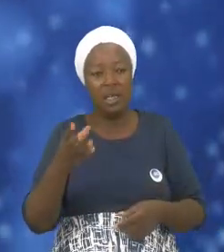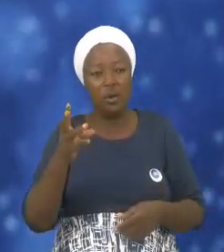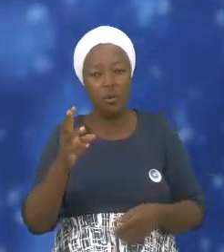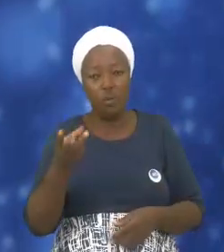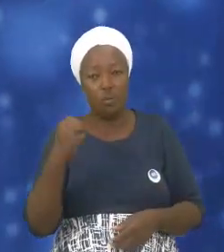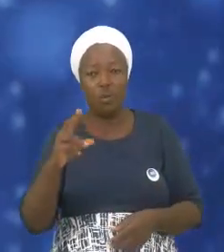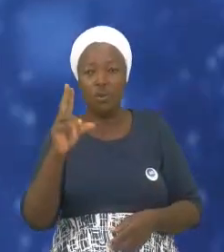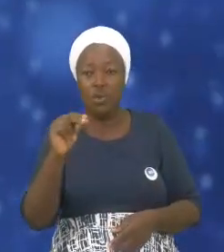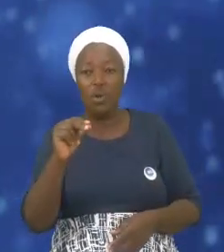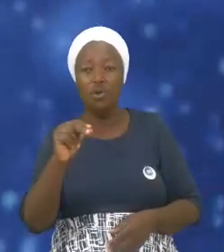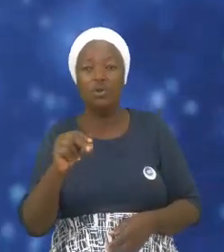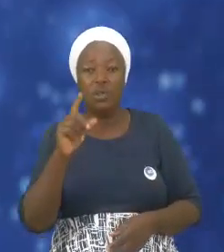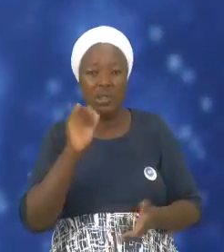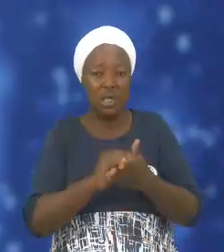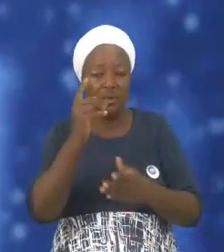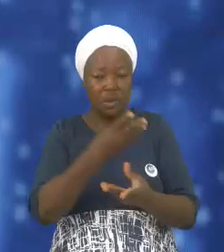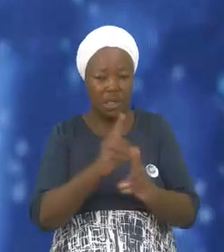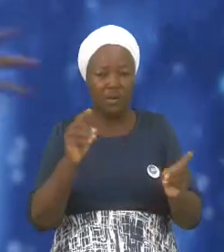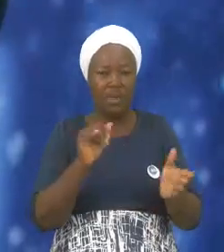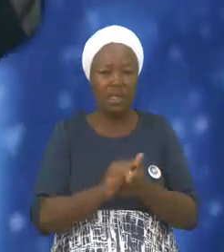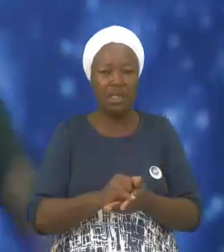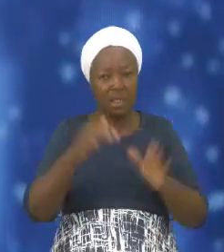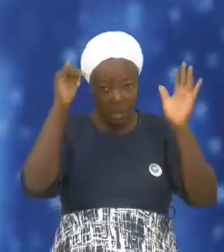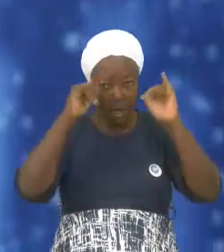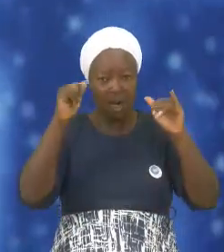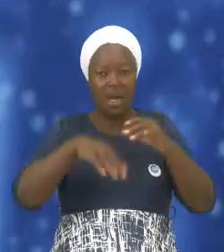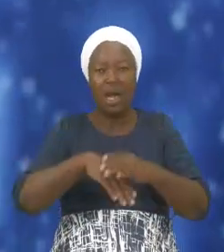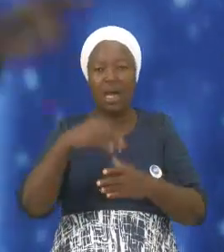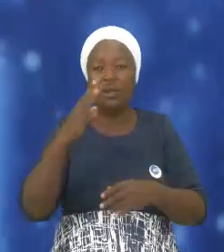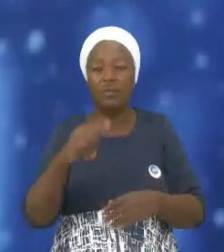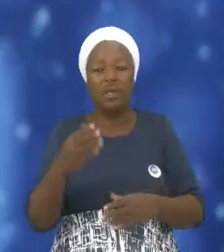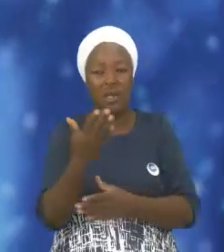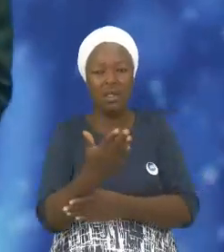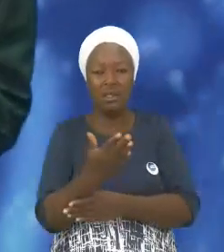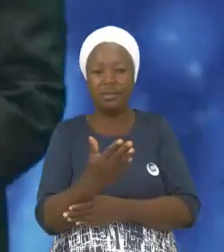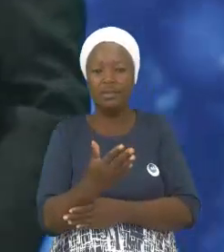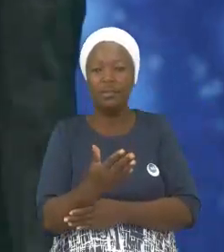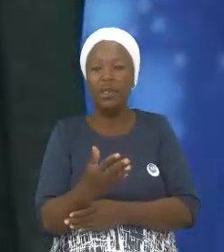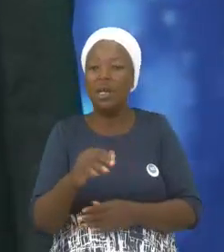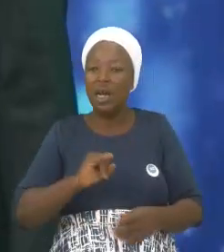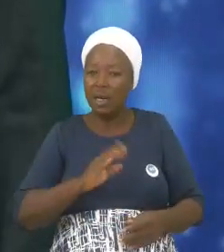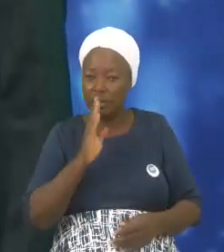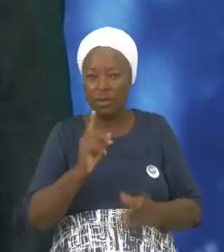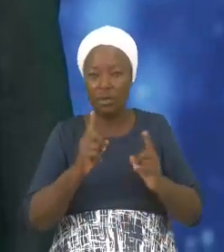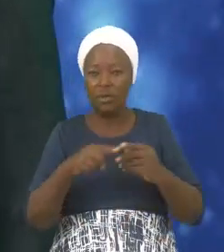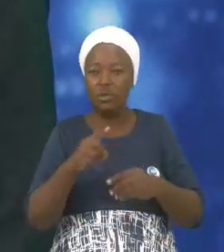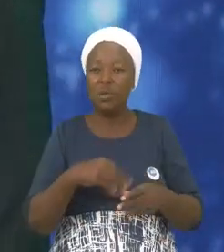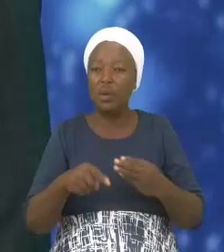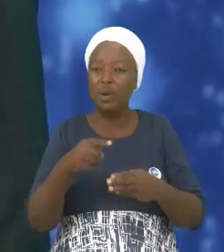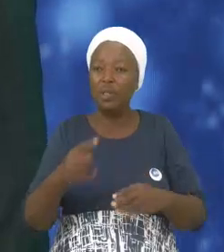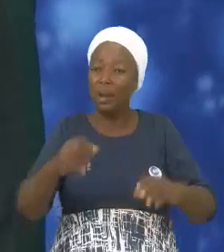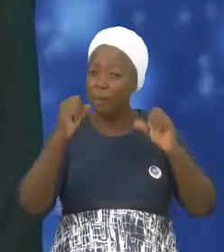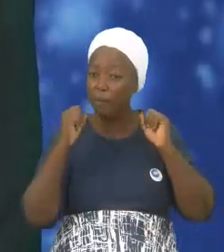could deliver the ram out of his hand. I've been talking to you about the powers of